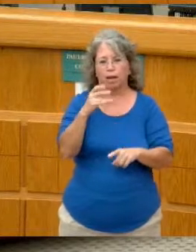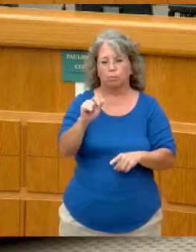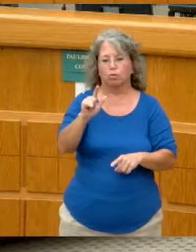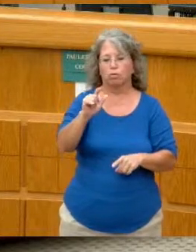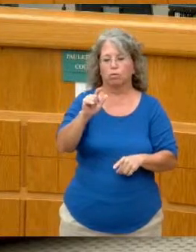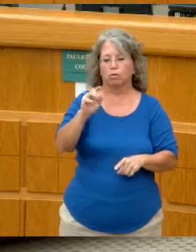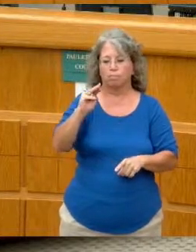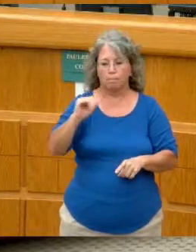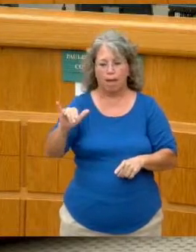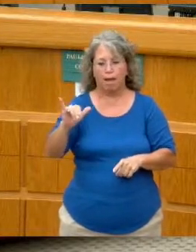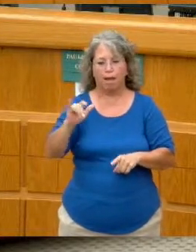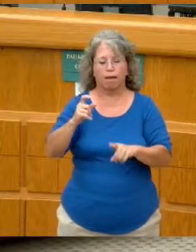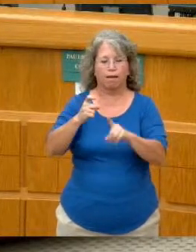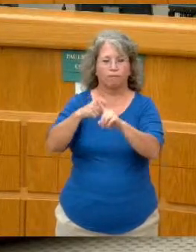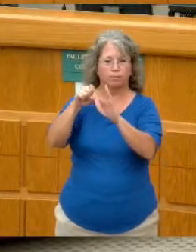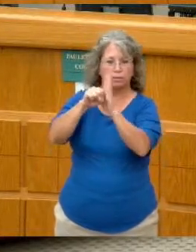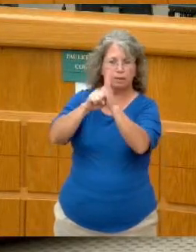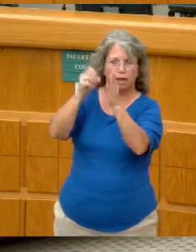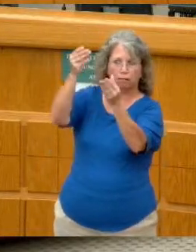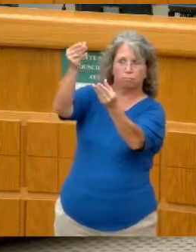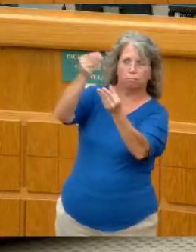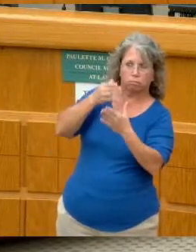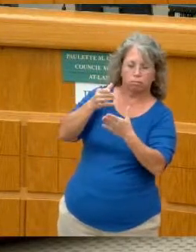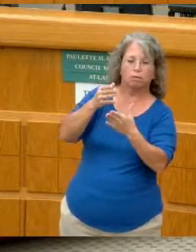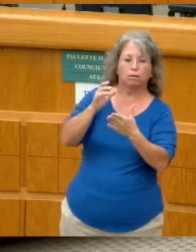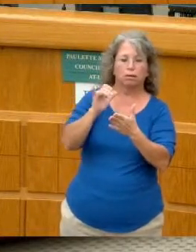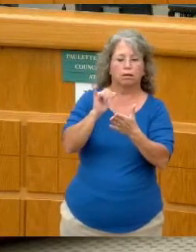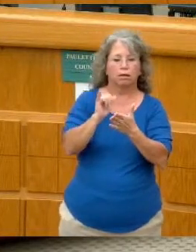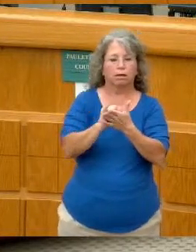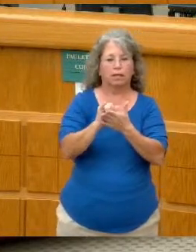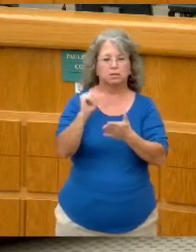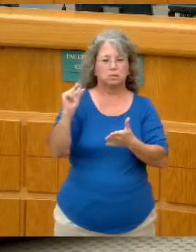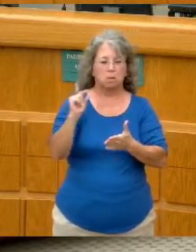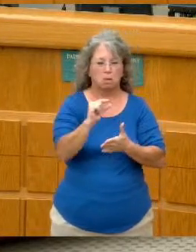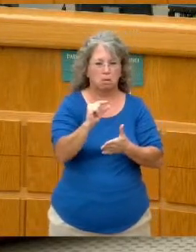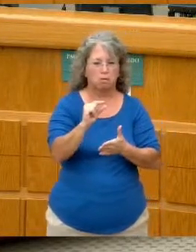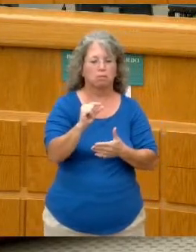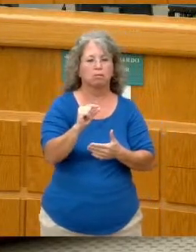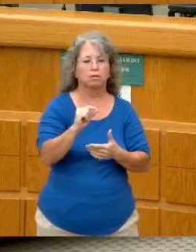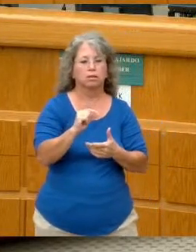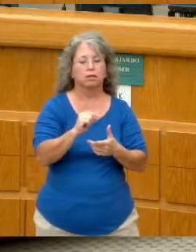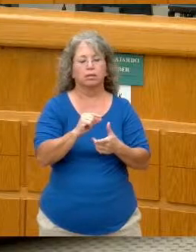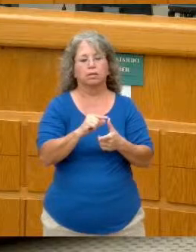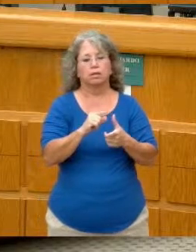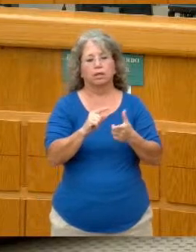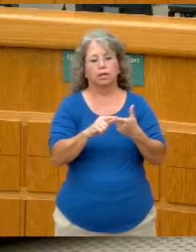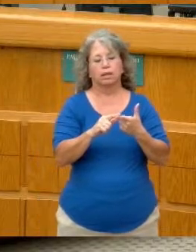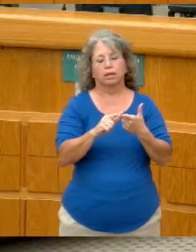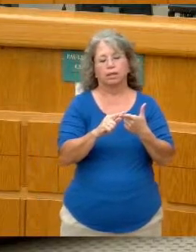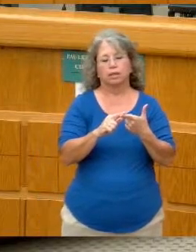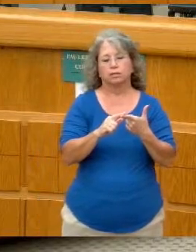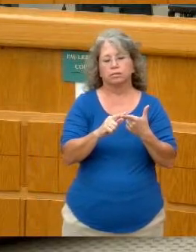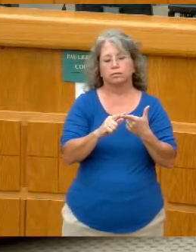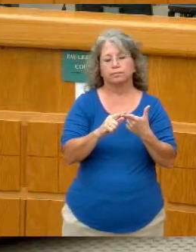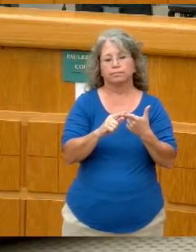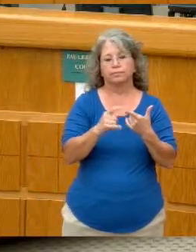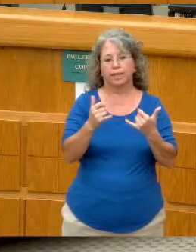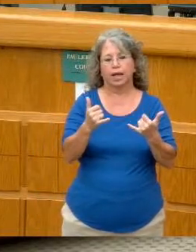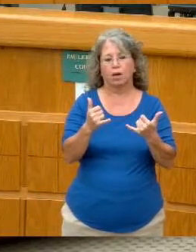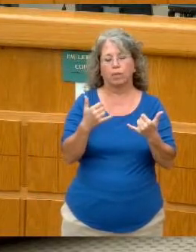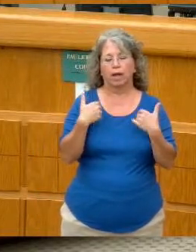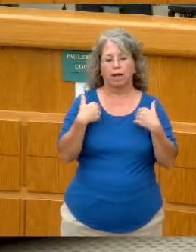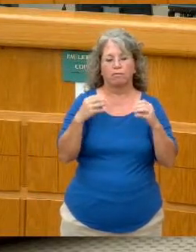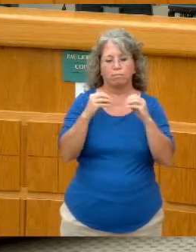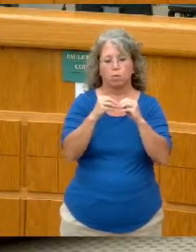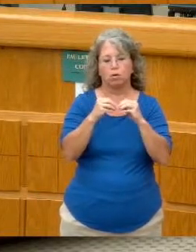ones were kind of in this middle of July timeframe. And then in recent times, they're coming down, and the date range is more closer to today's date than